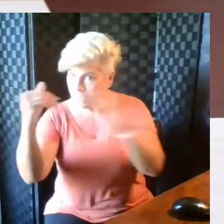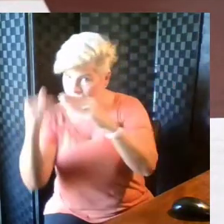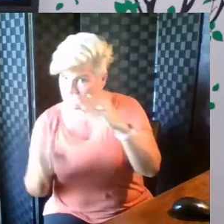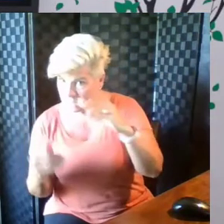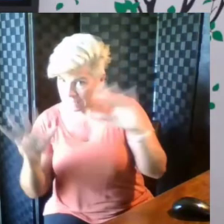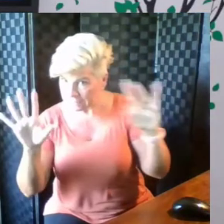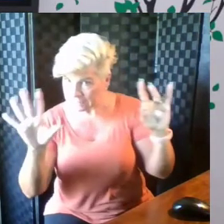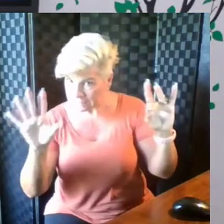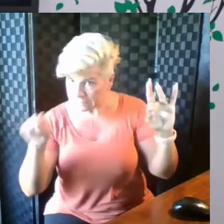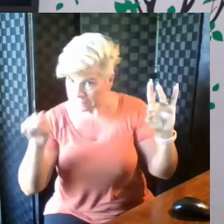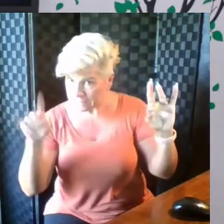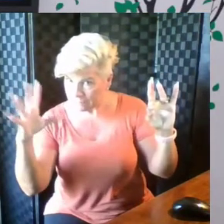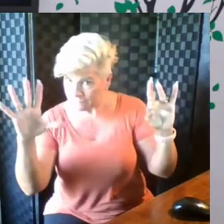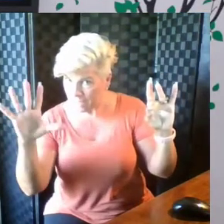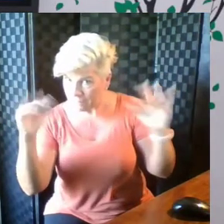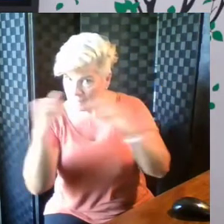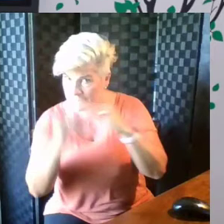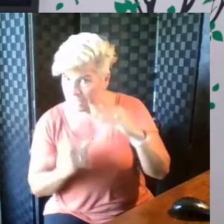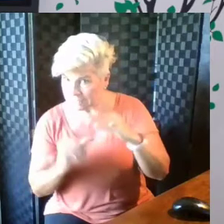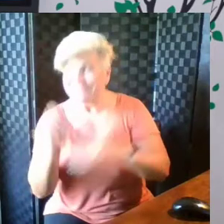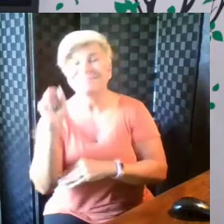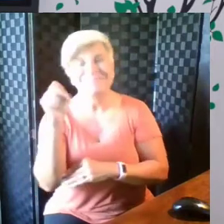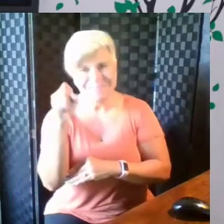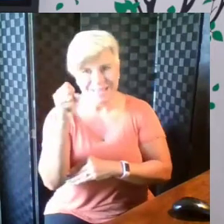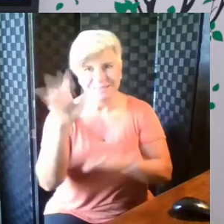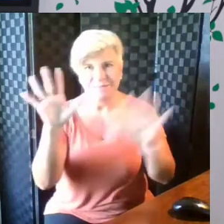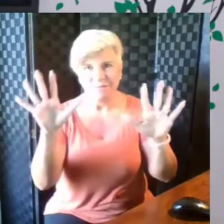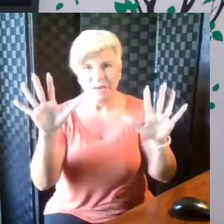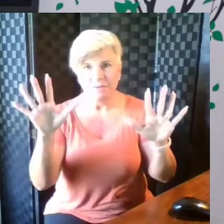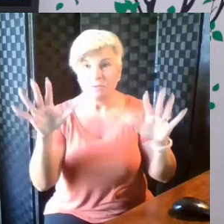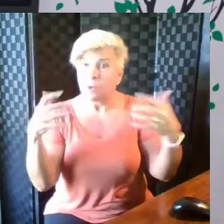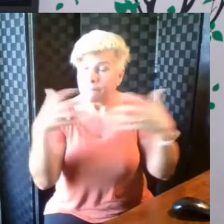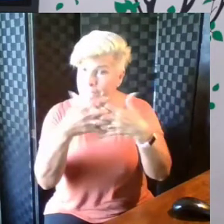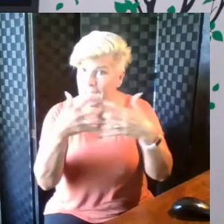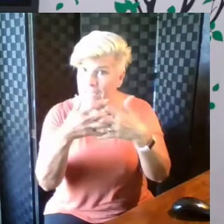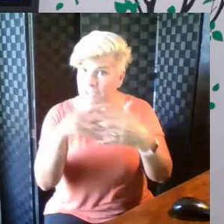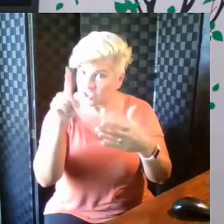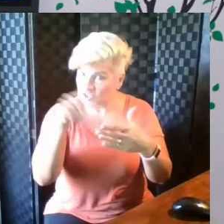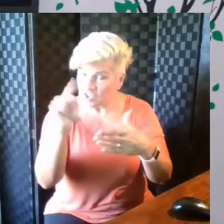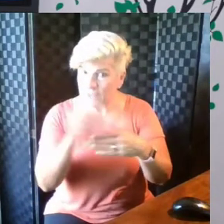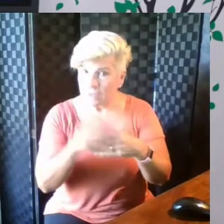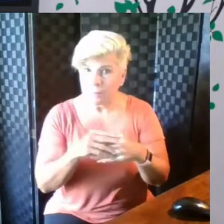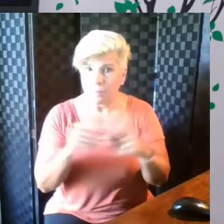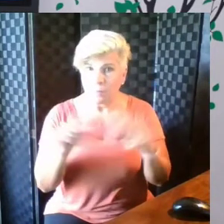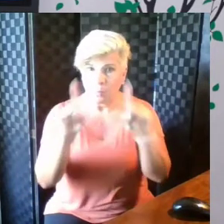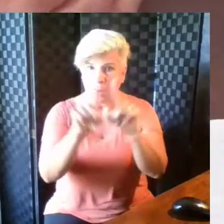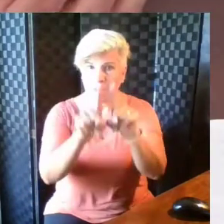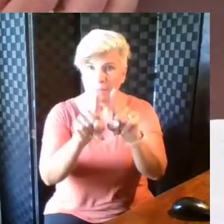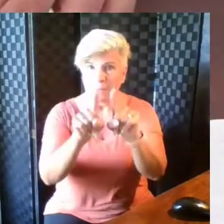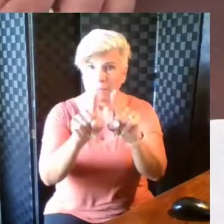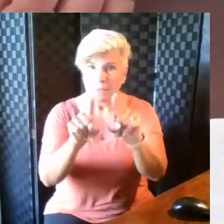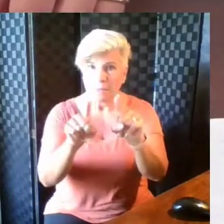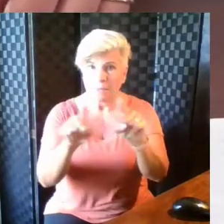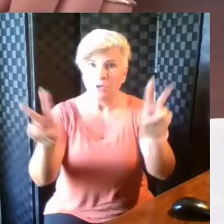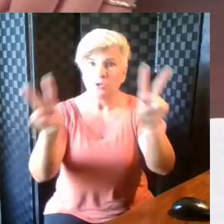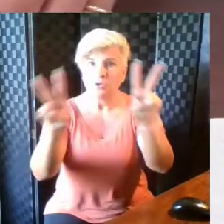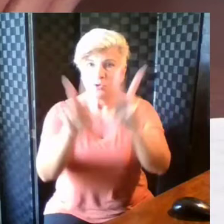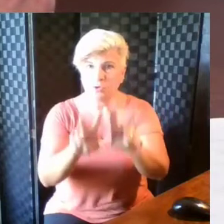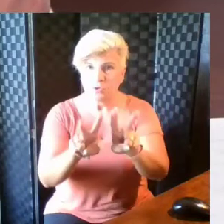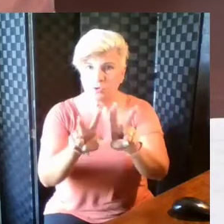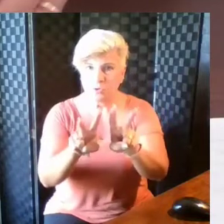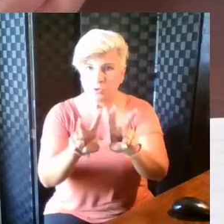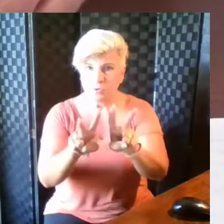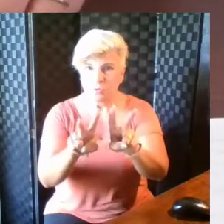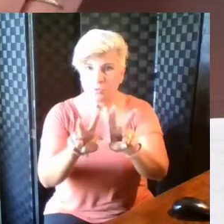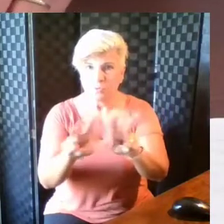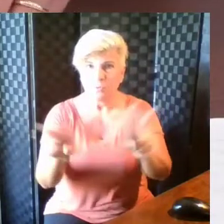than 8? I think so, but let's use our matching strategy to check. 1, 1,